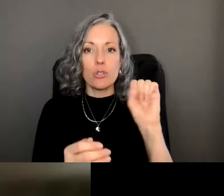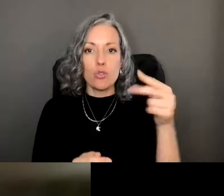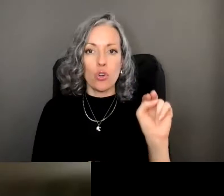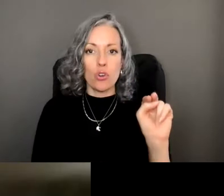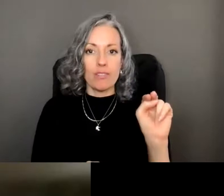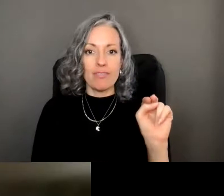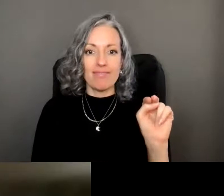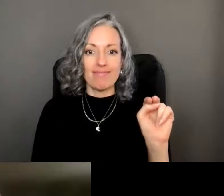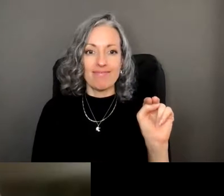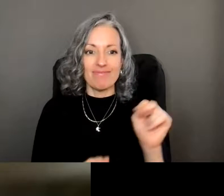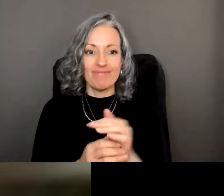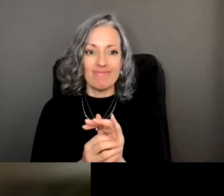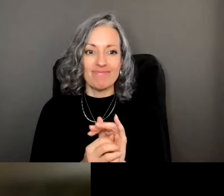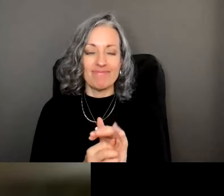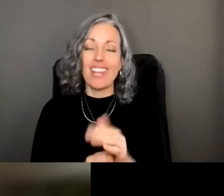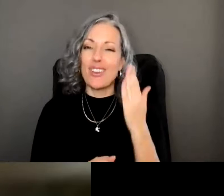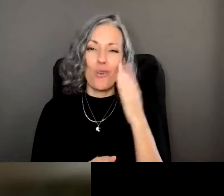very busy schedule.